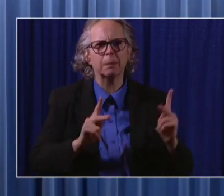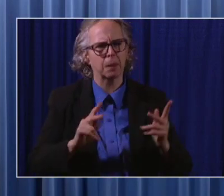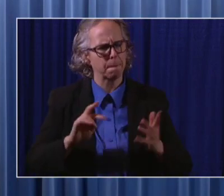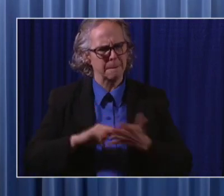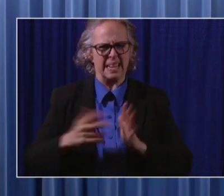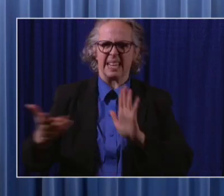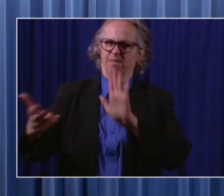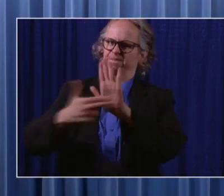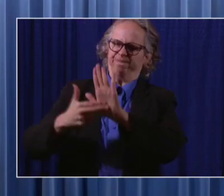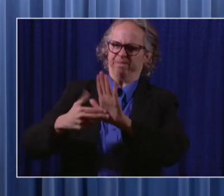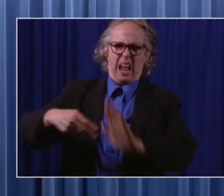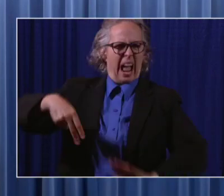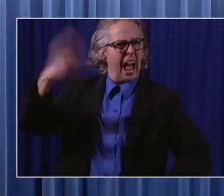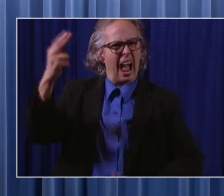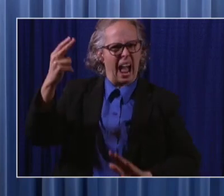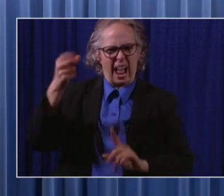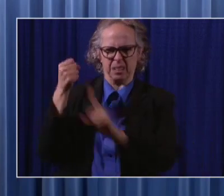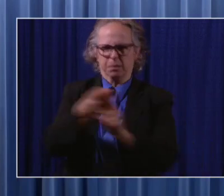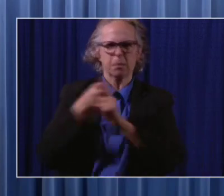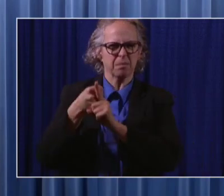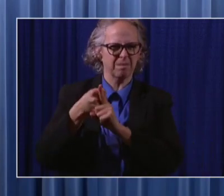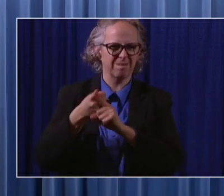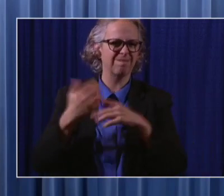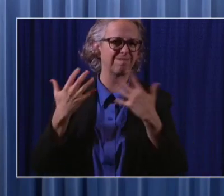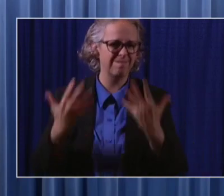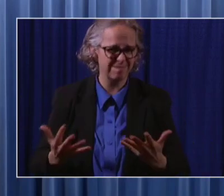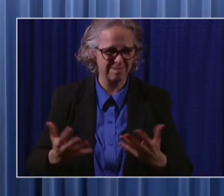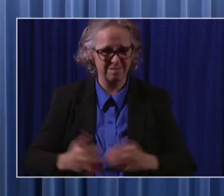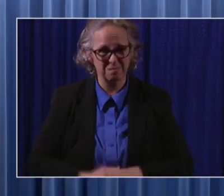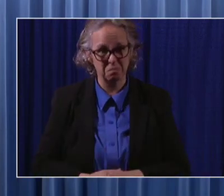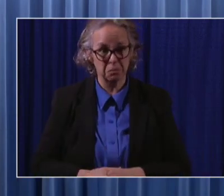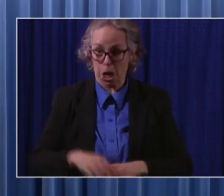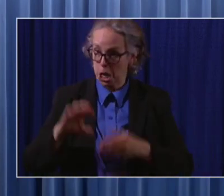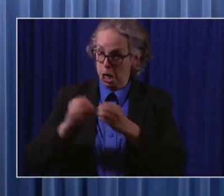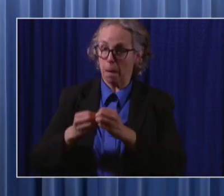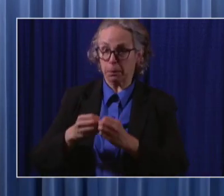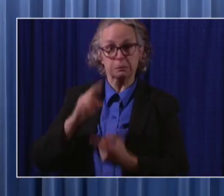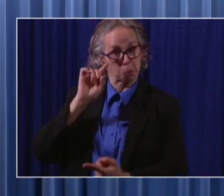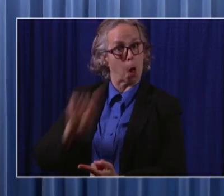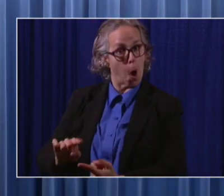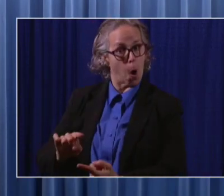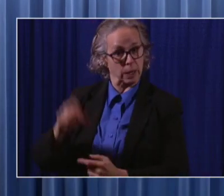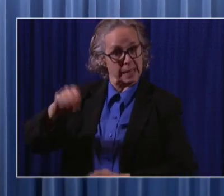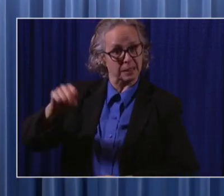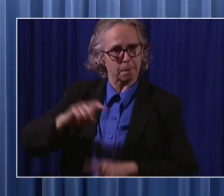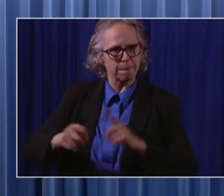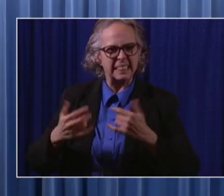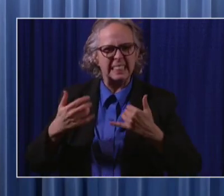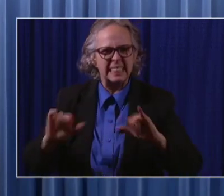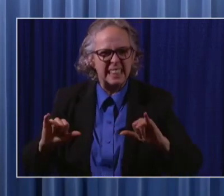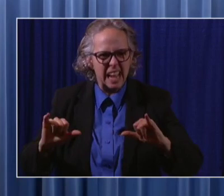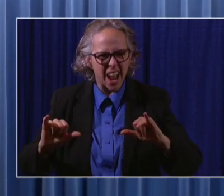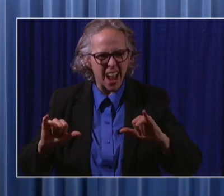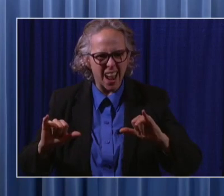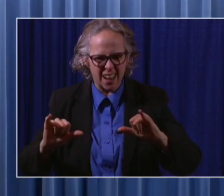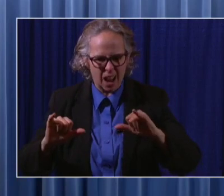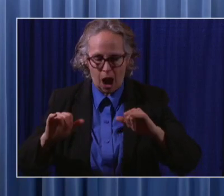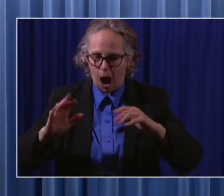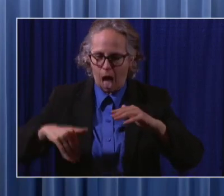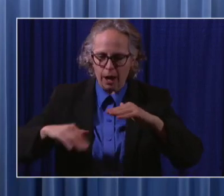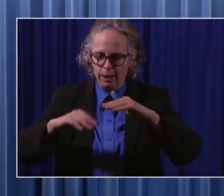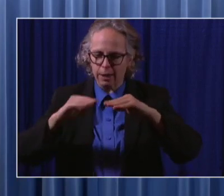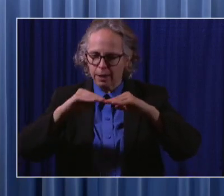threshold. These numbers have improved. They're going down, but they're still high.